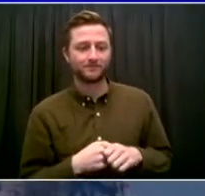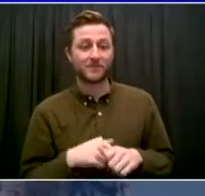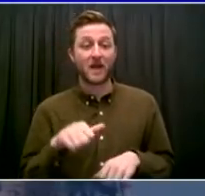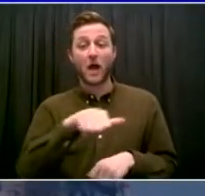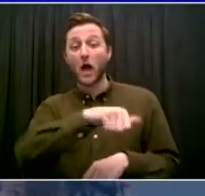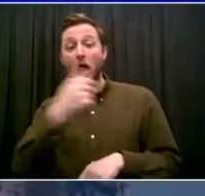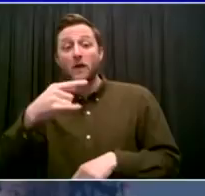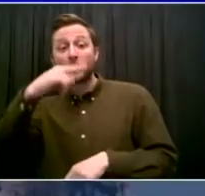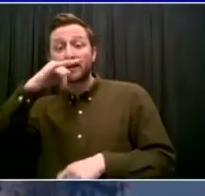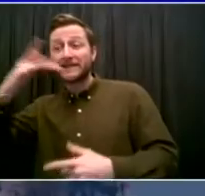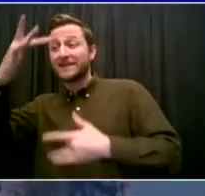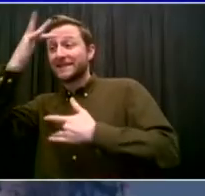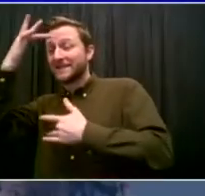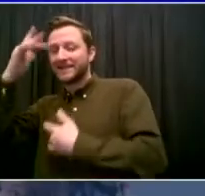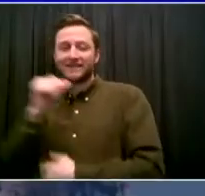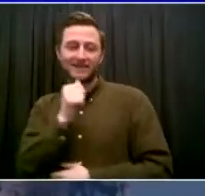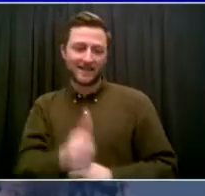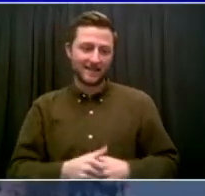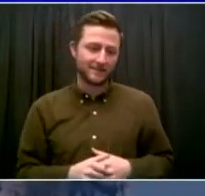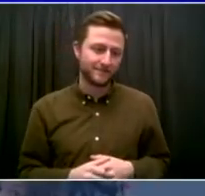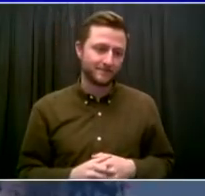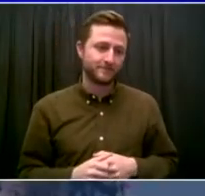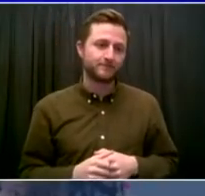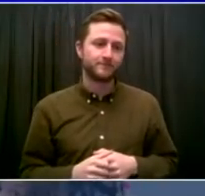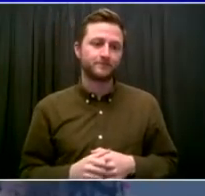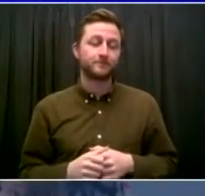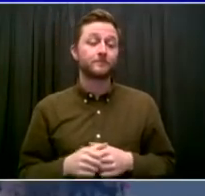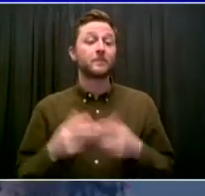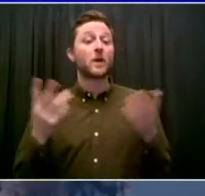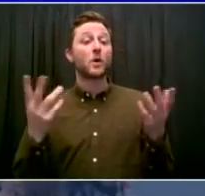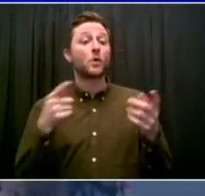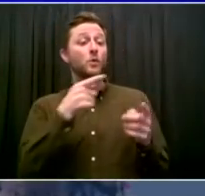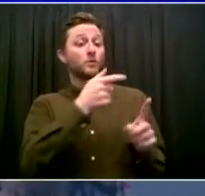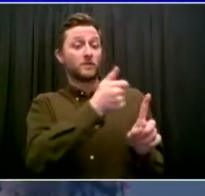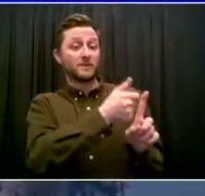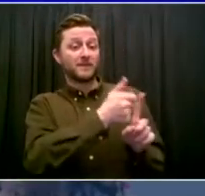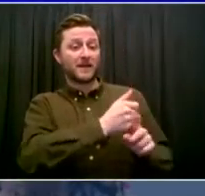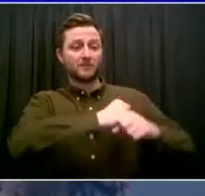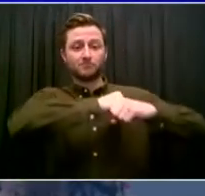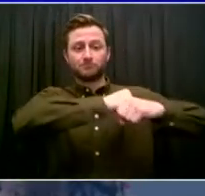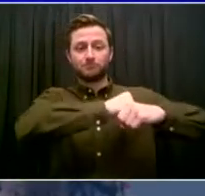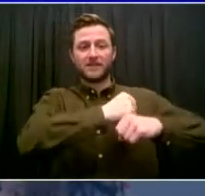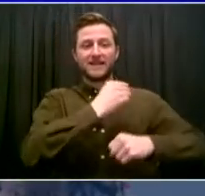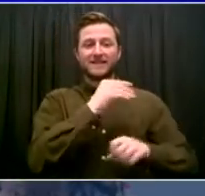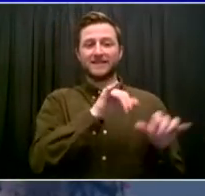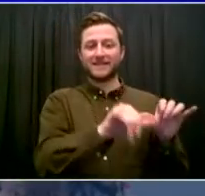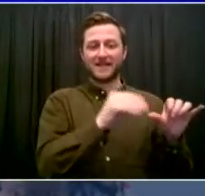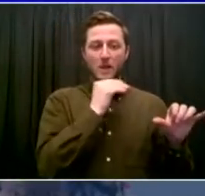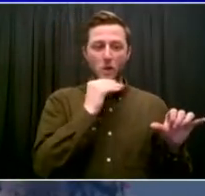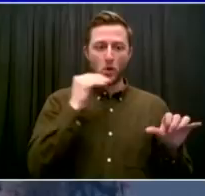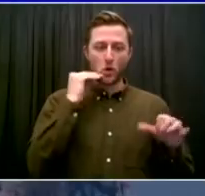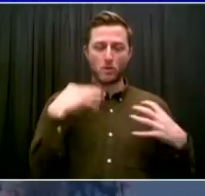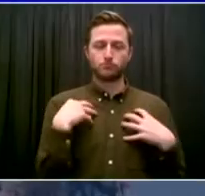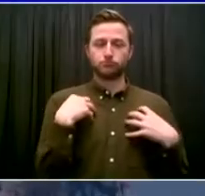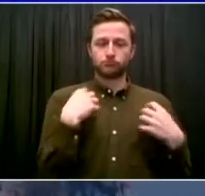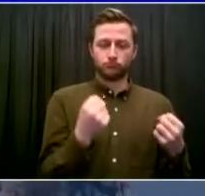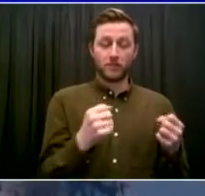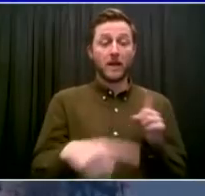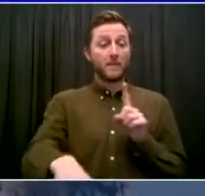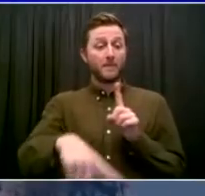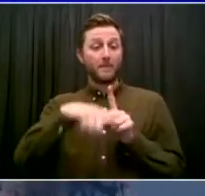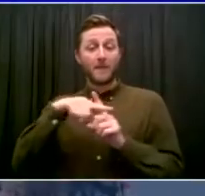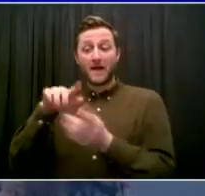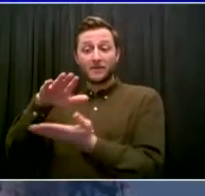were allowed to protect themselves and protect the school community while in-person